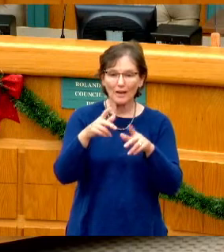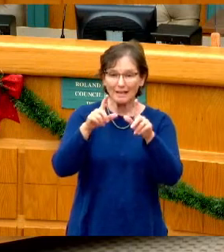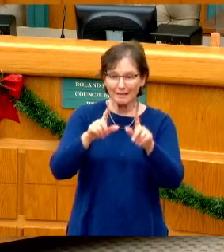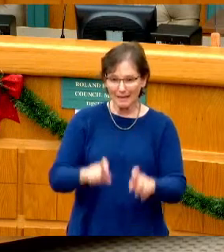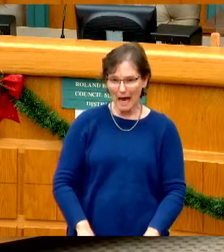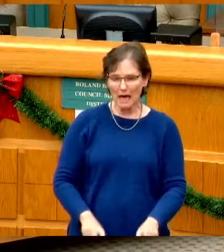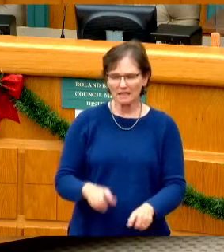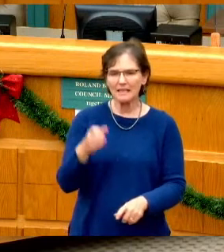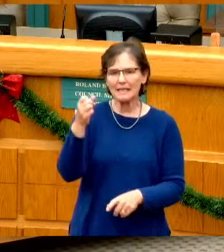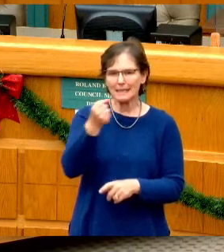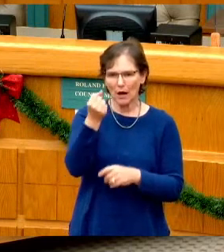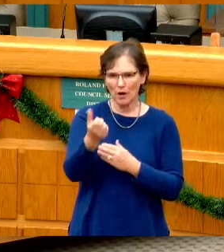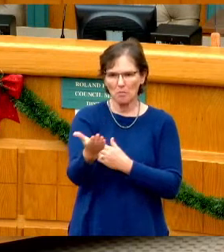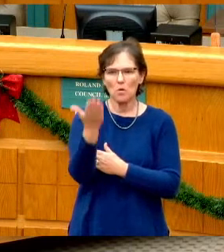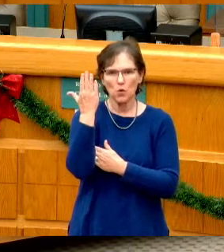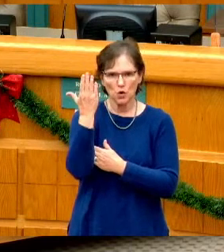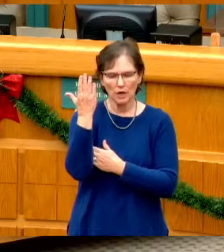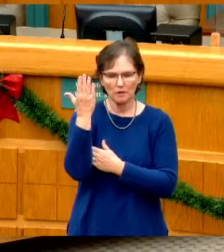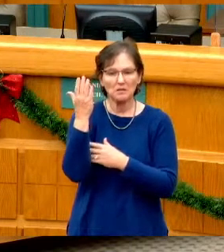self-register at